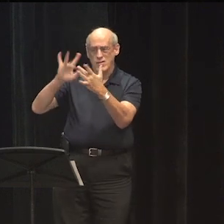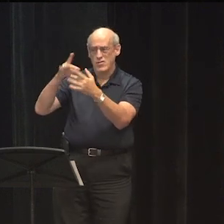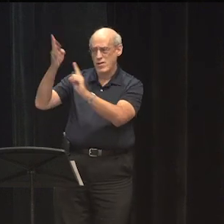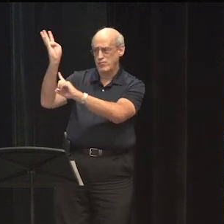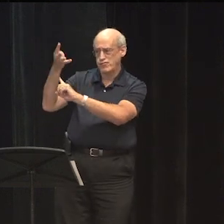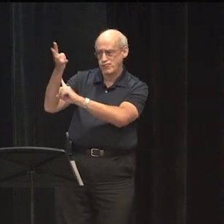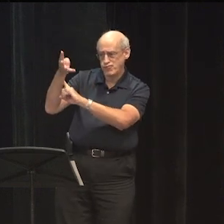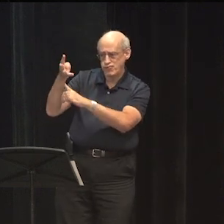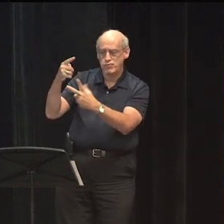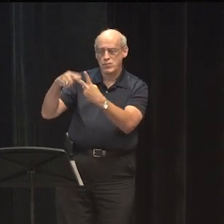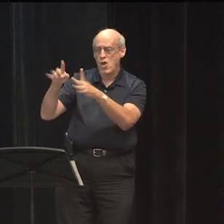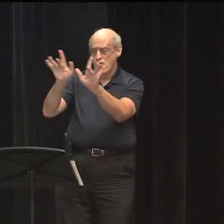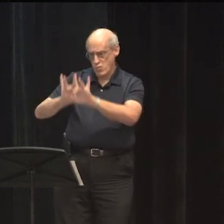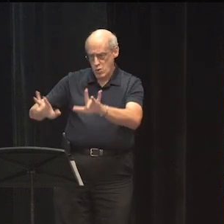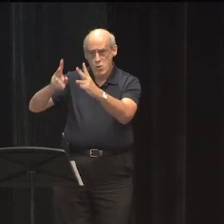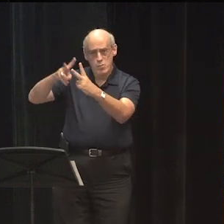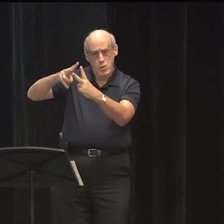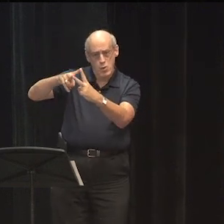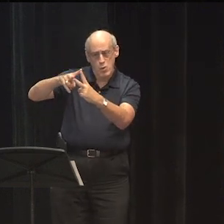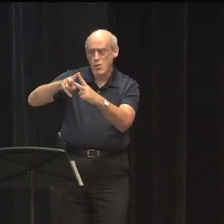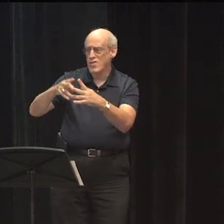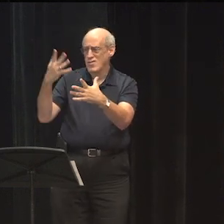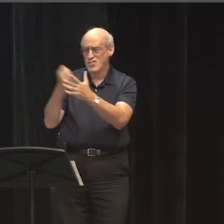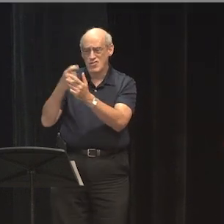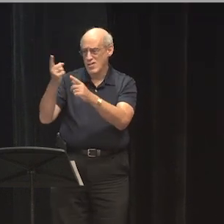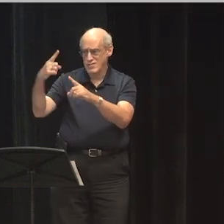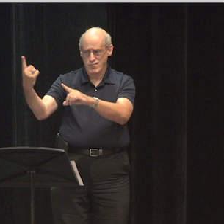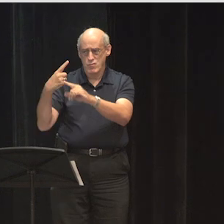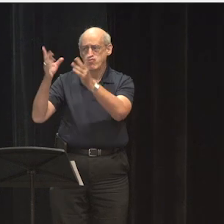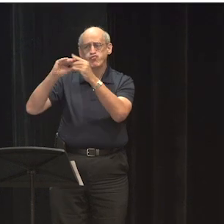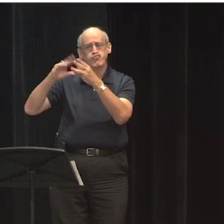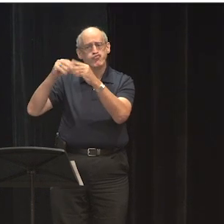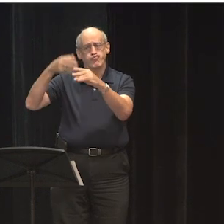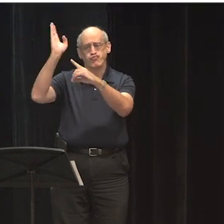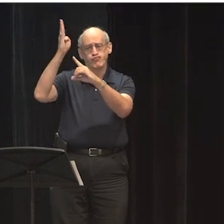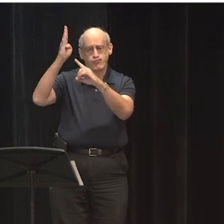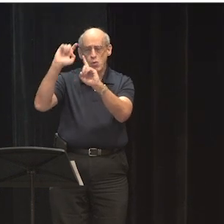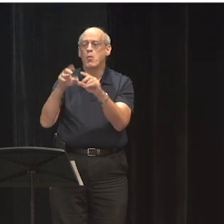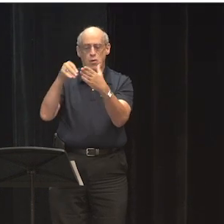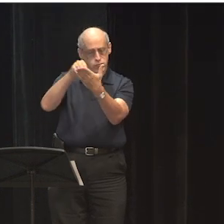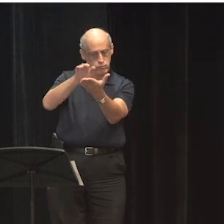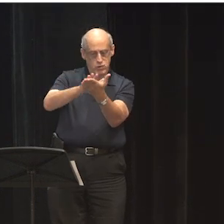and it is being recorded. Any testimony that we hear tonight will go into the